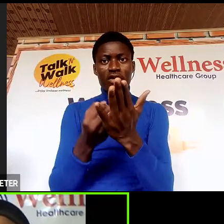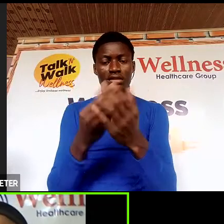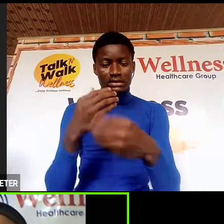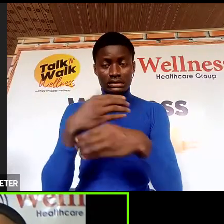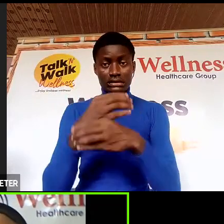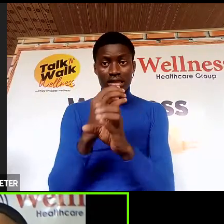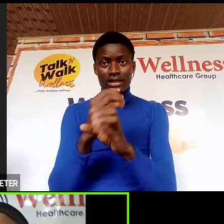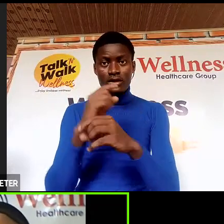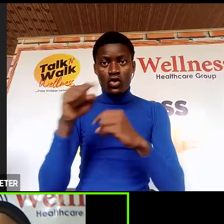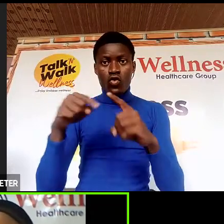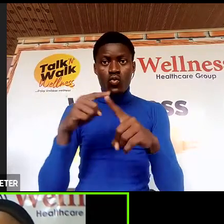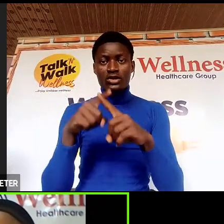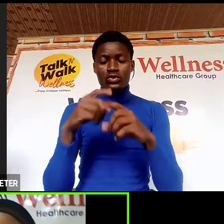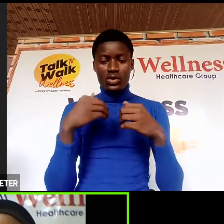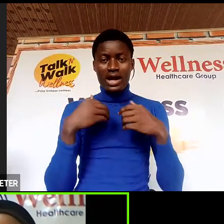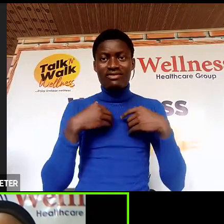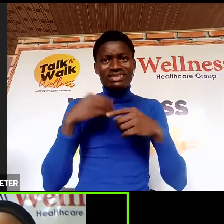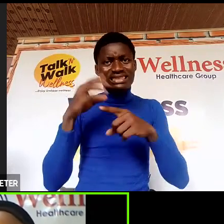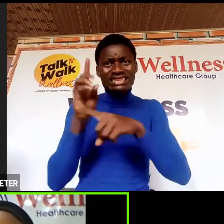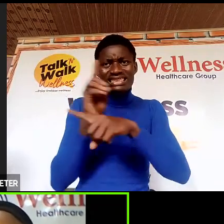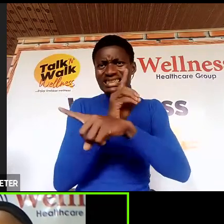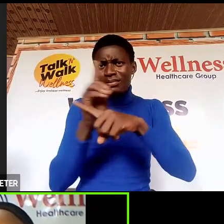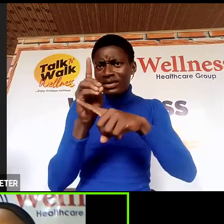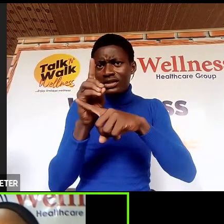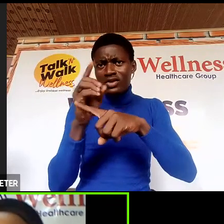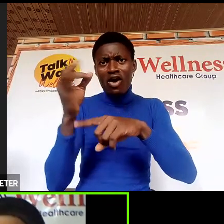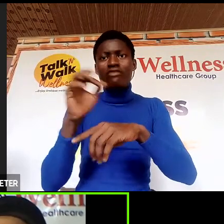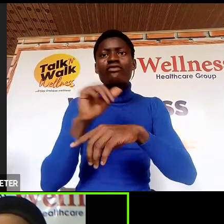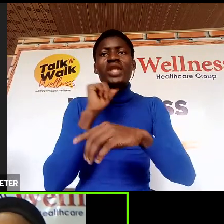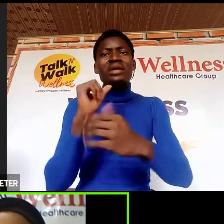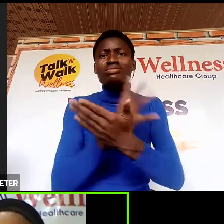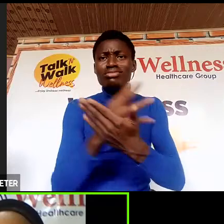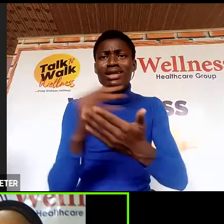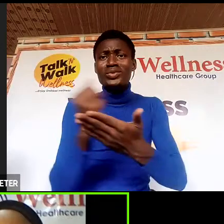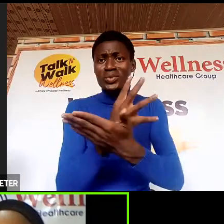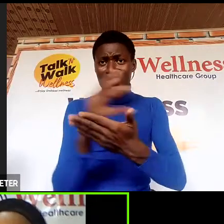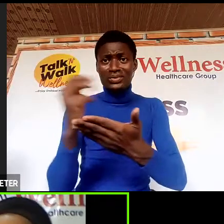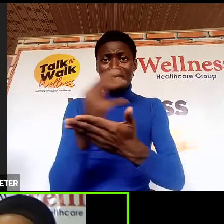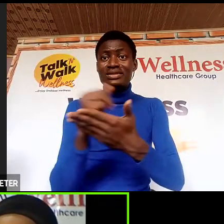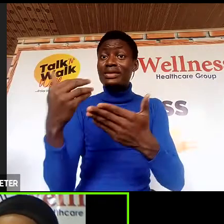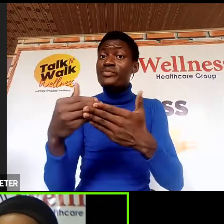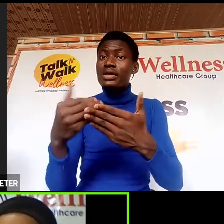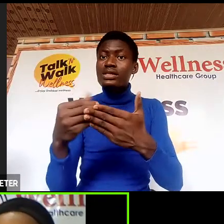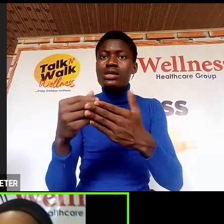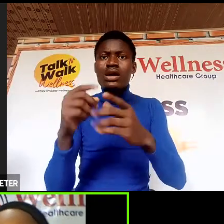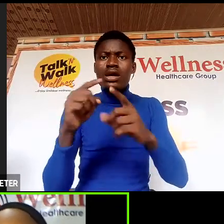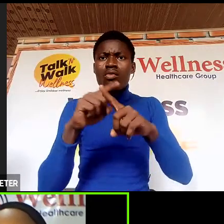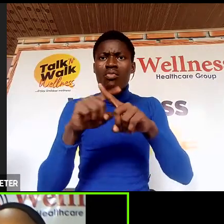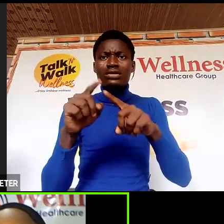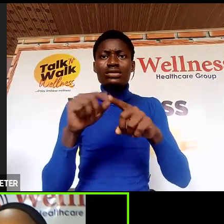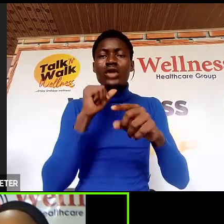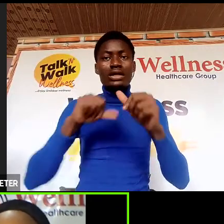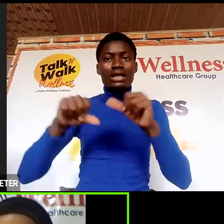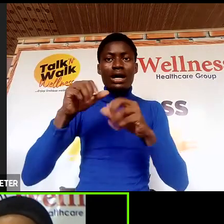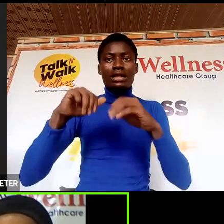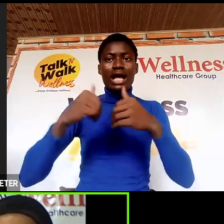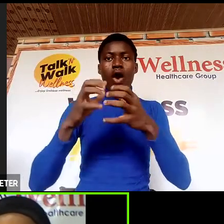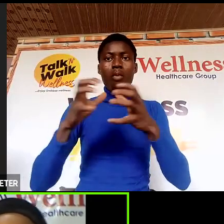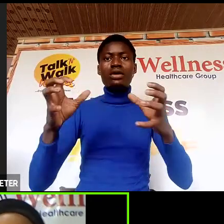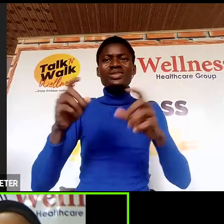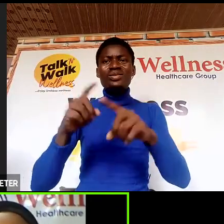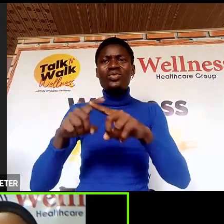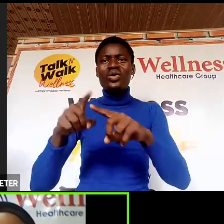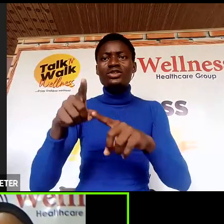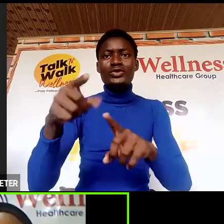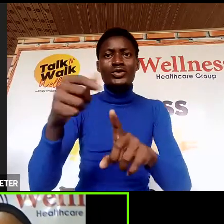fact that it's not about how much, it's about you making up your mind that you cannot just spend all. And emergency fund